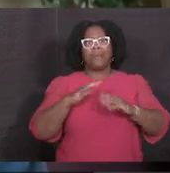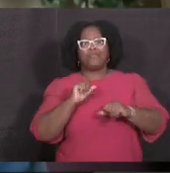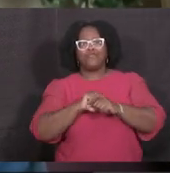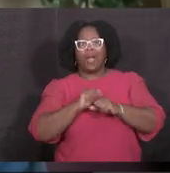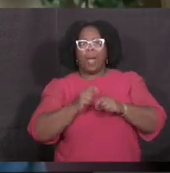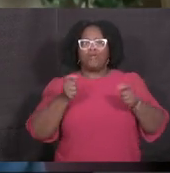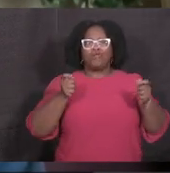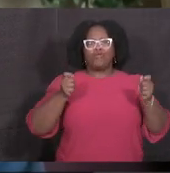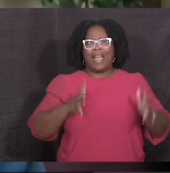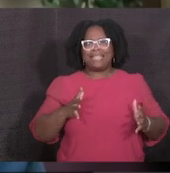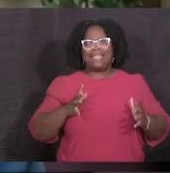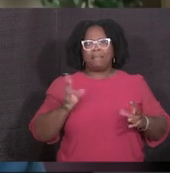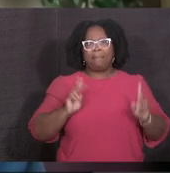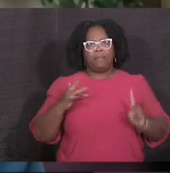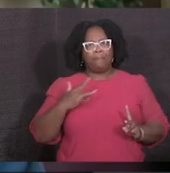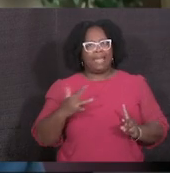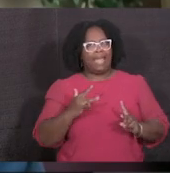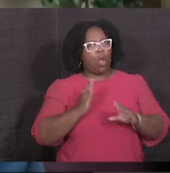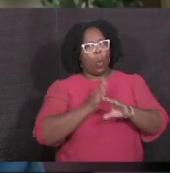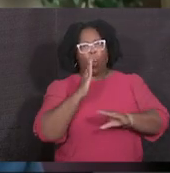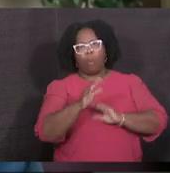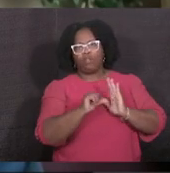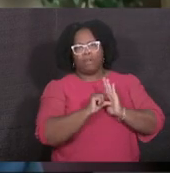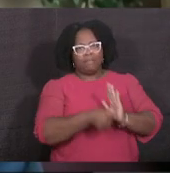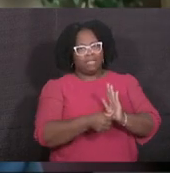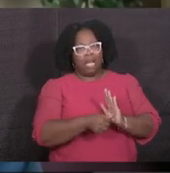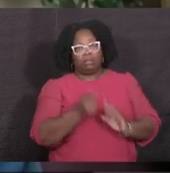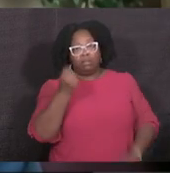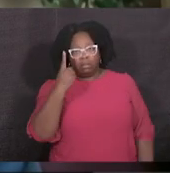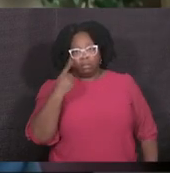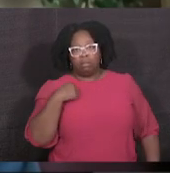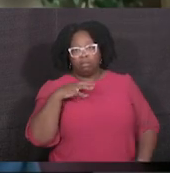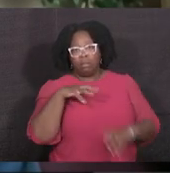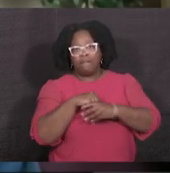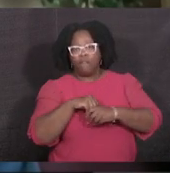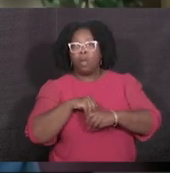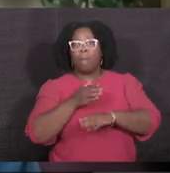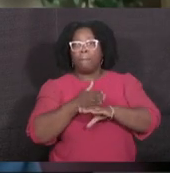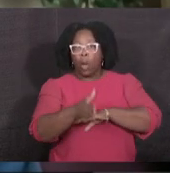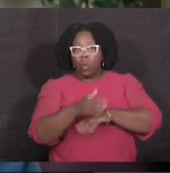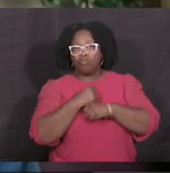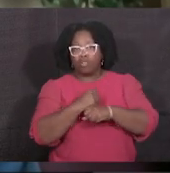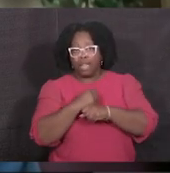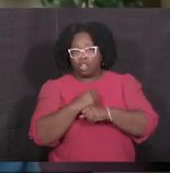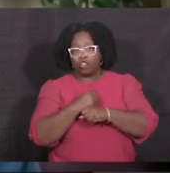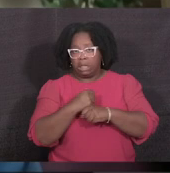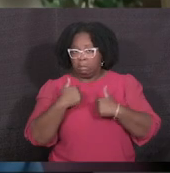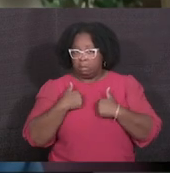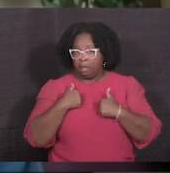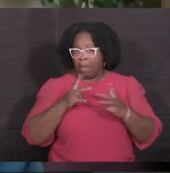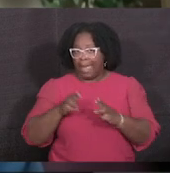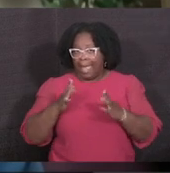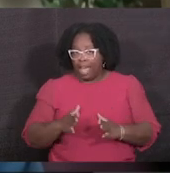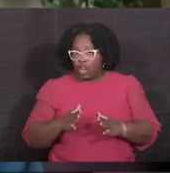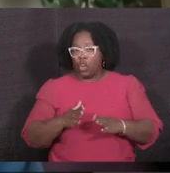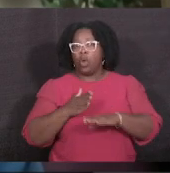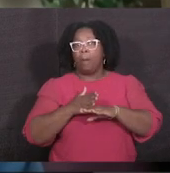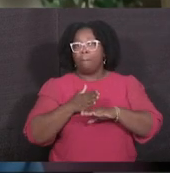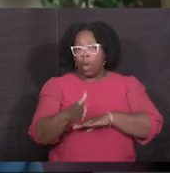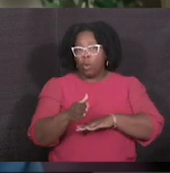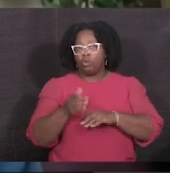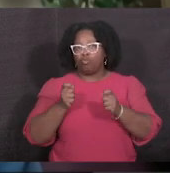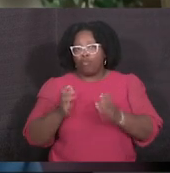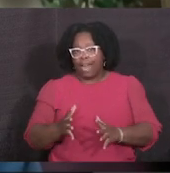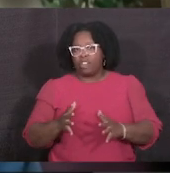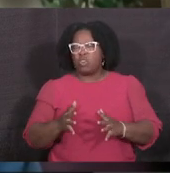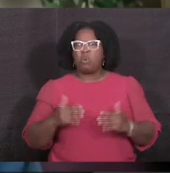maybe overemphasized. And I'll tell you, as somebody who's been in post for a long time, I'm an editor as well as a producer and director, and there's